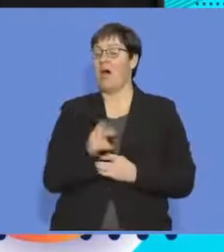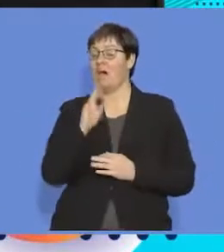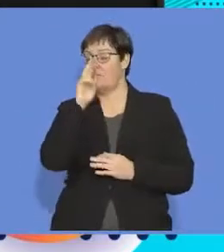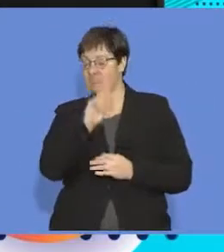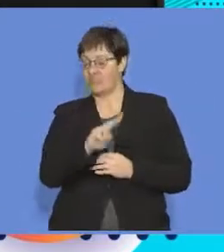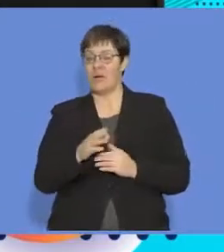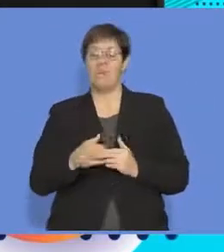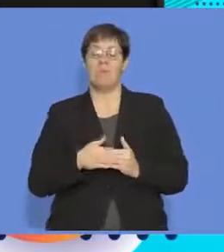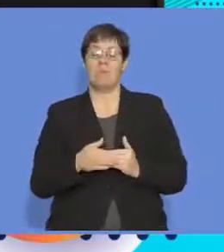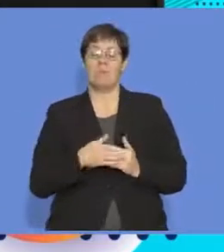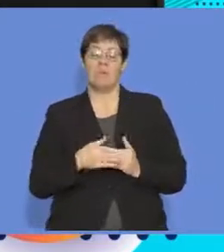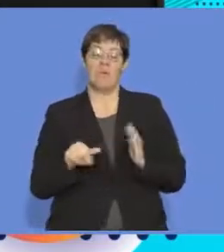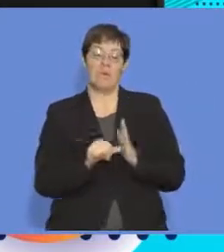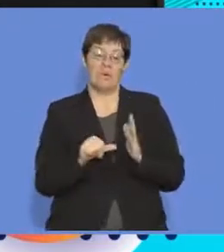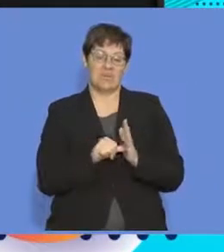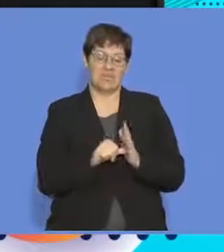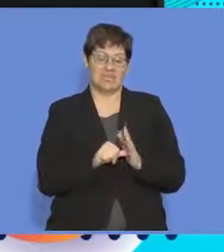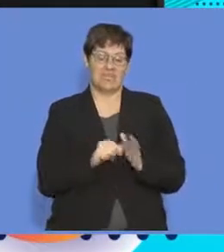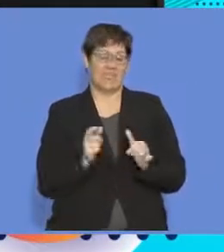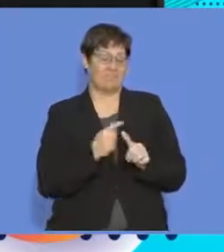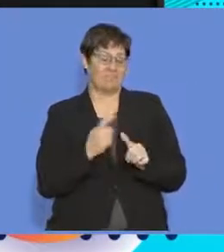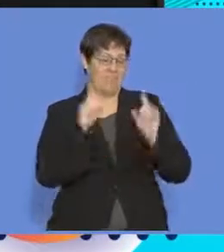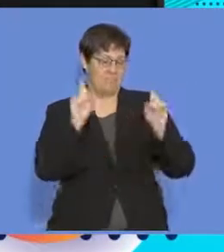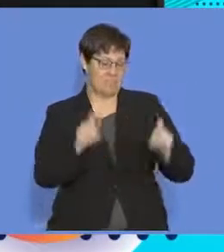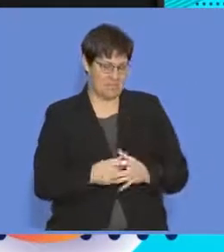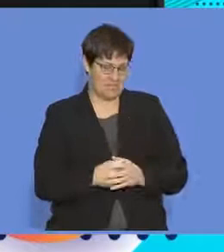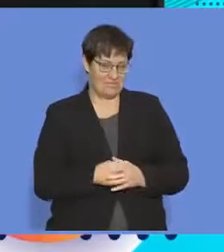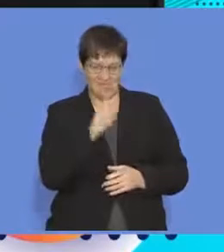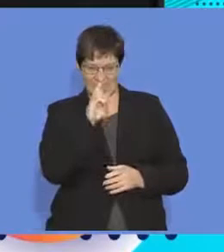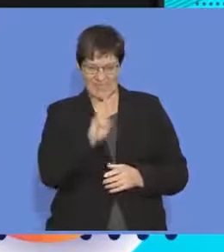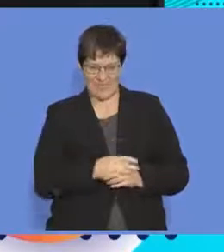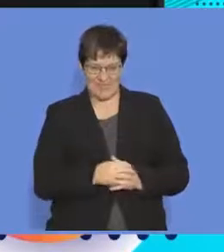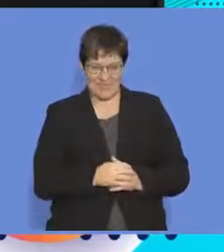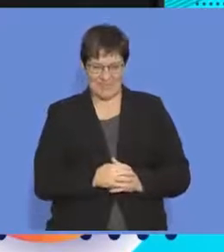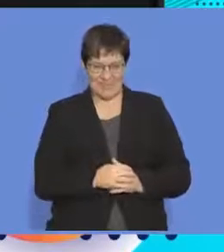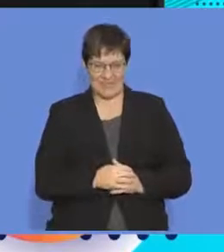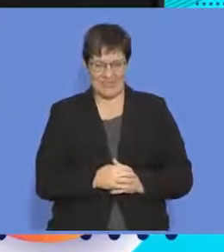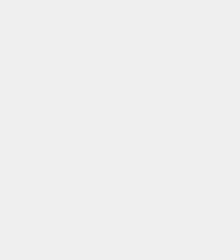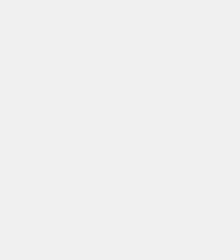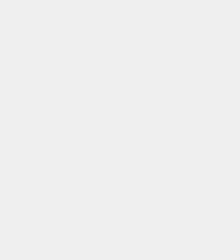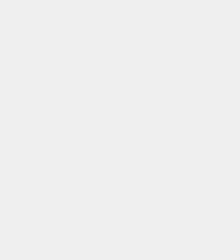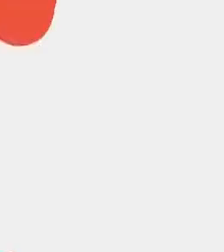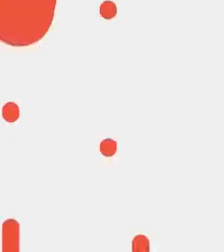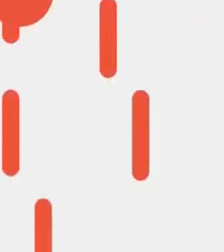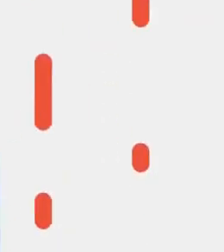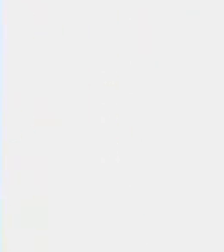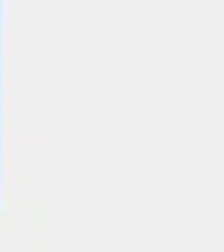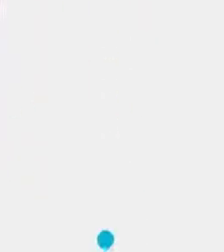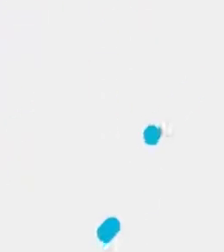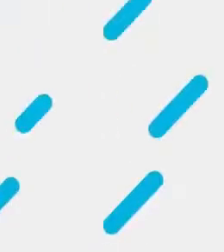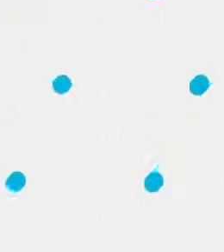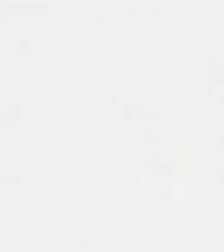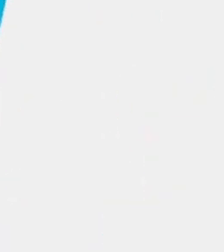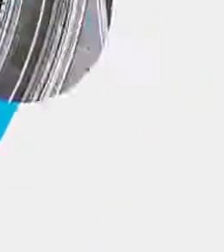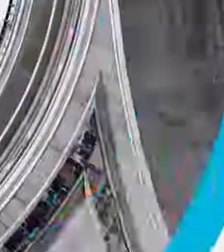the break, we'll look at more fundamentals of counting principle. Stay there and enjoy.